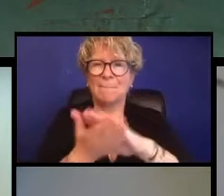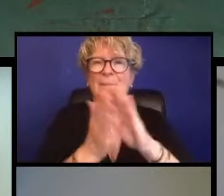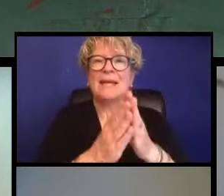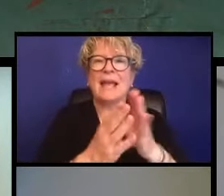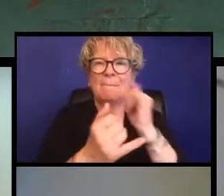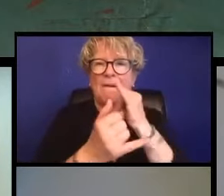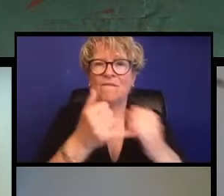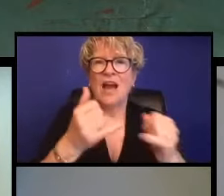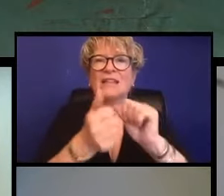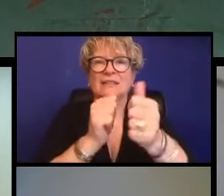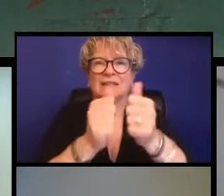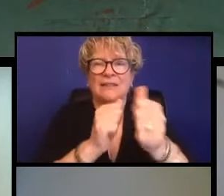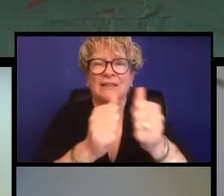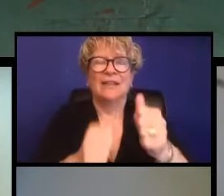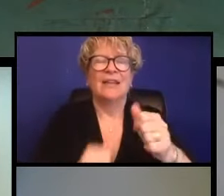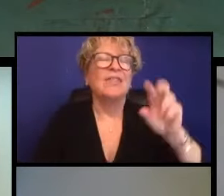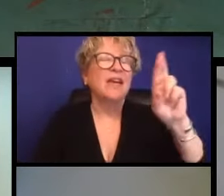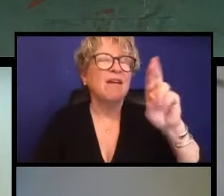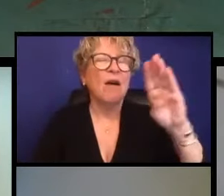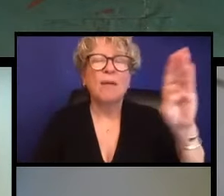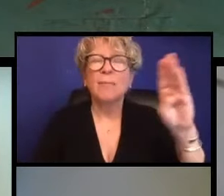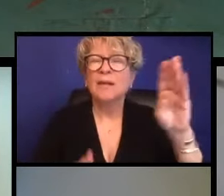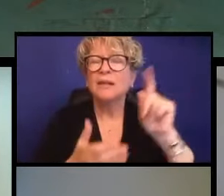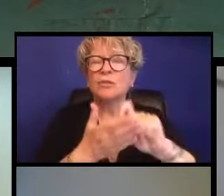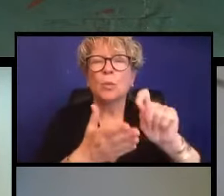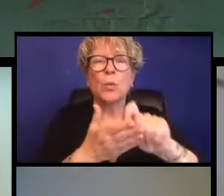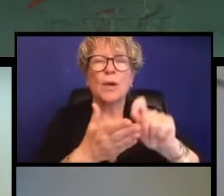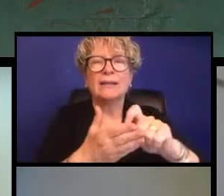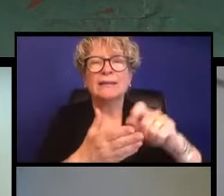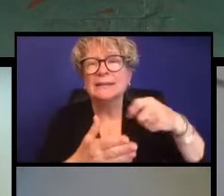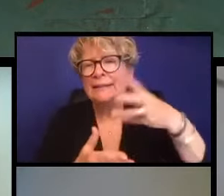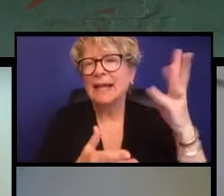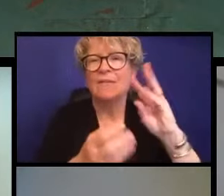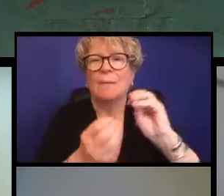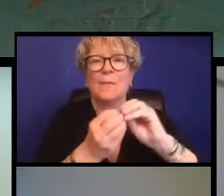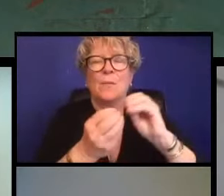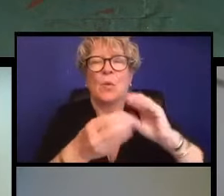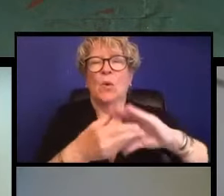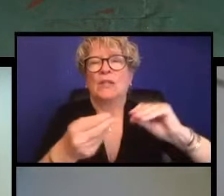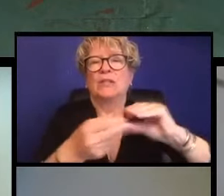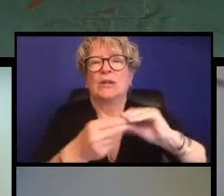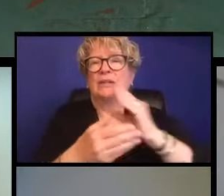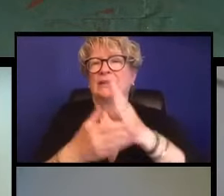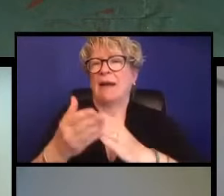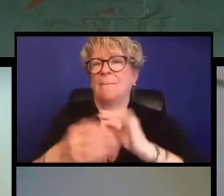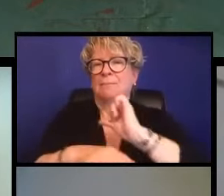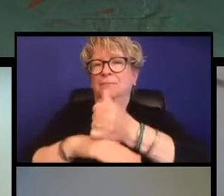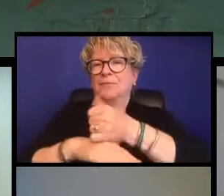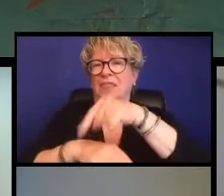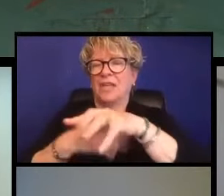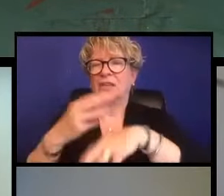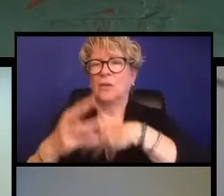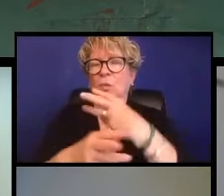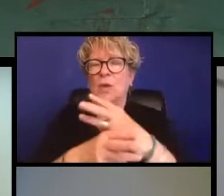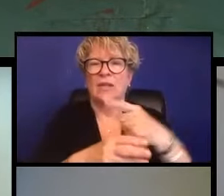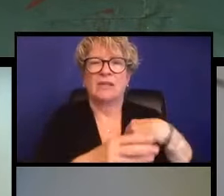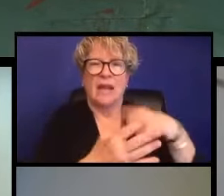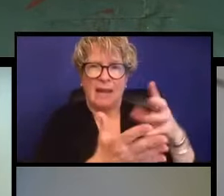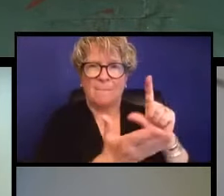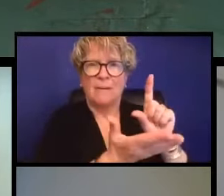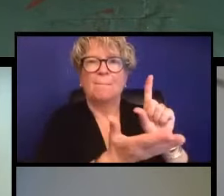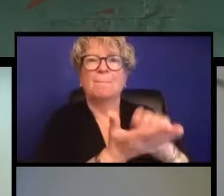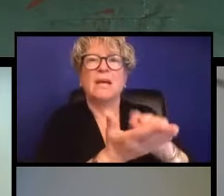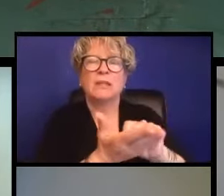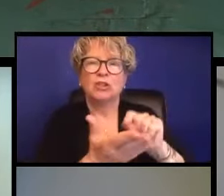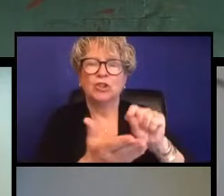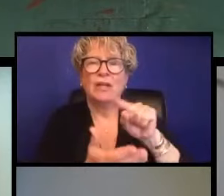then, RB has written a number of stories set in this world, some of which BCS has published, has written a number of other